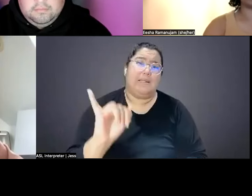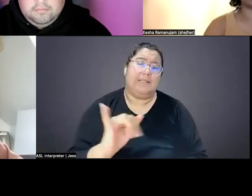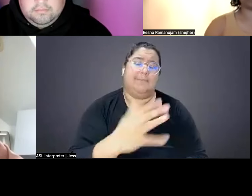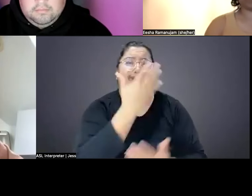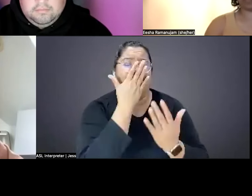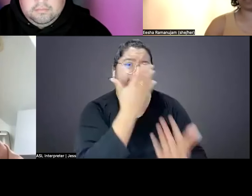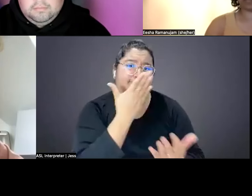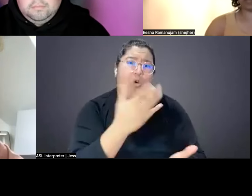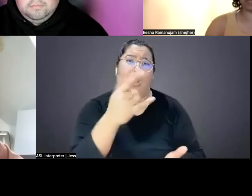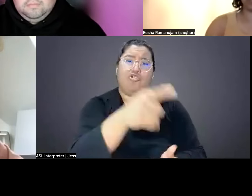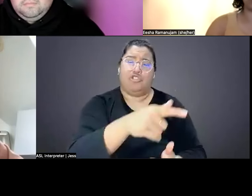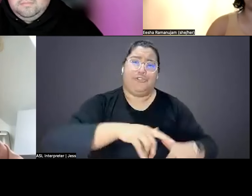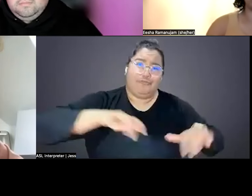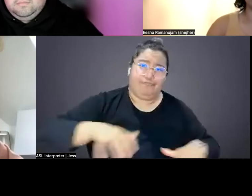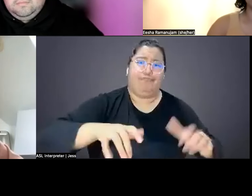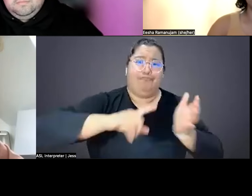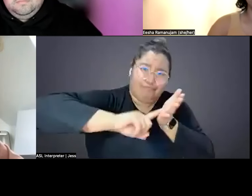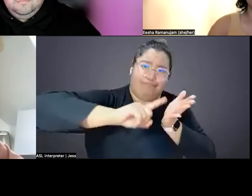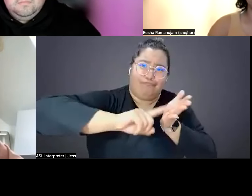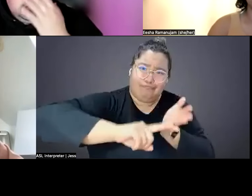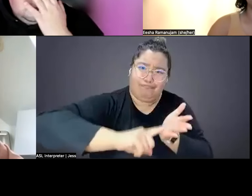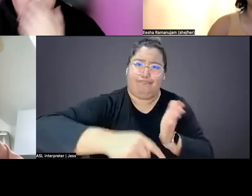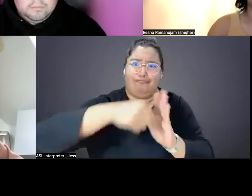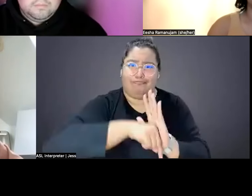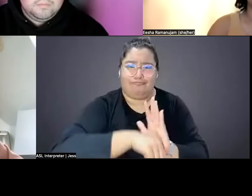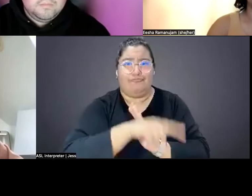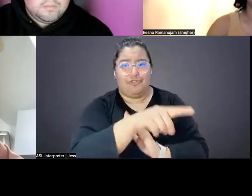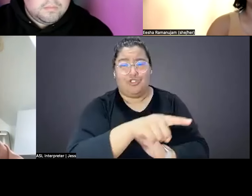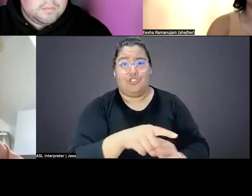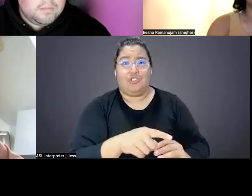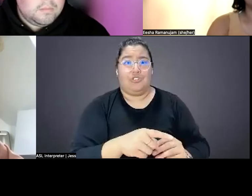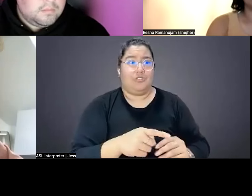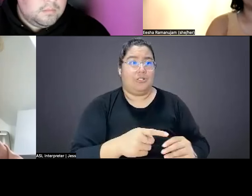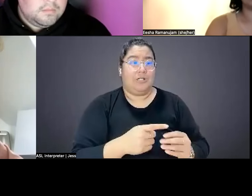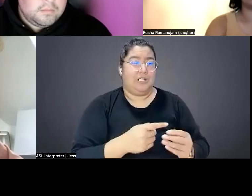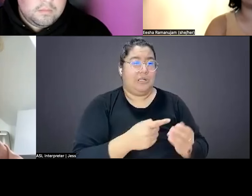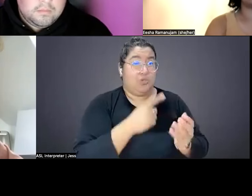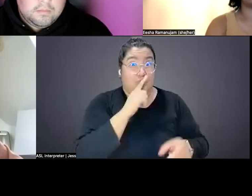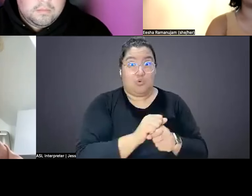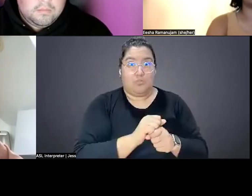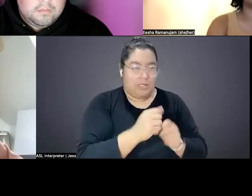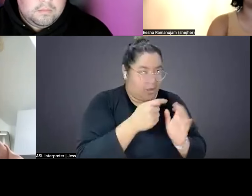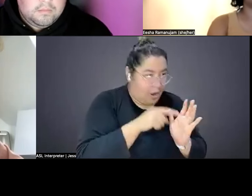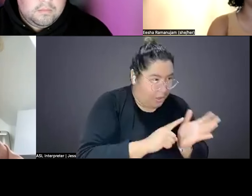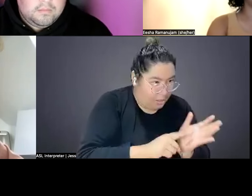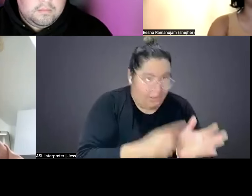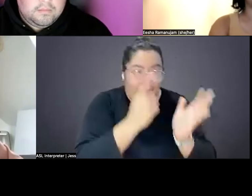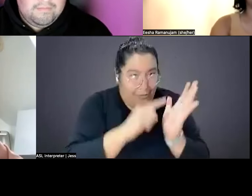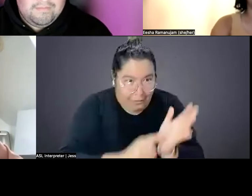lot of the legwork on some of that deep research and following some of the little rabbit holes that I uncovered. So thank you so much,